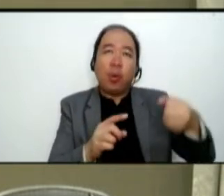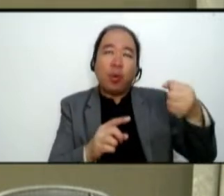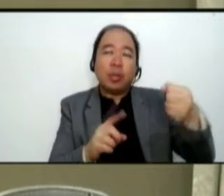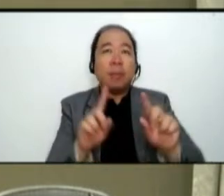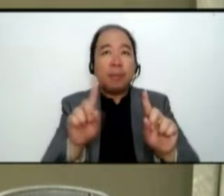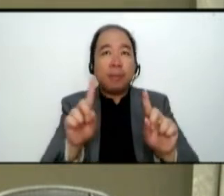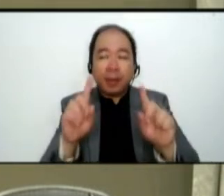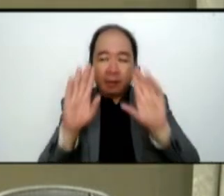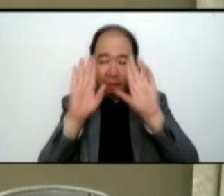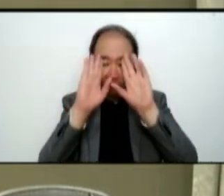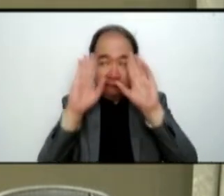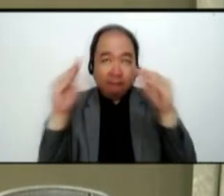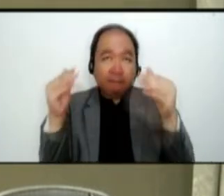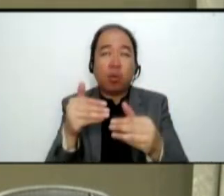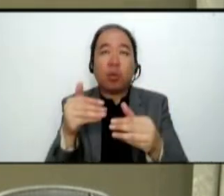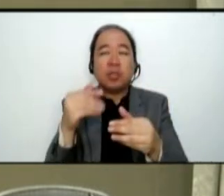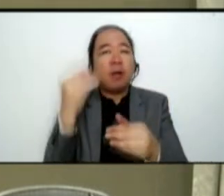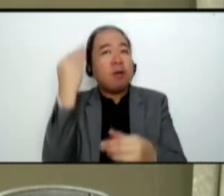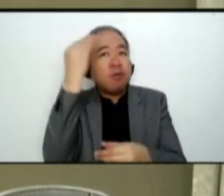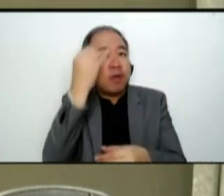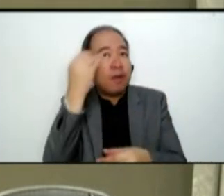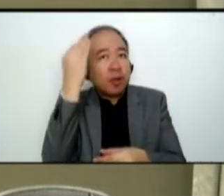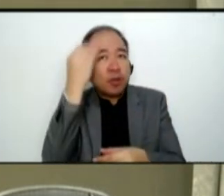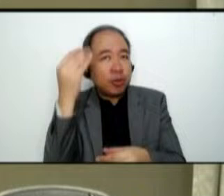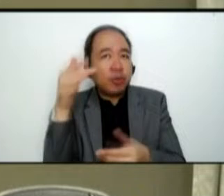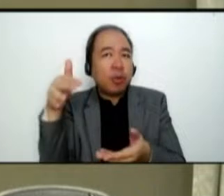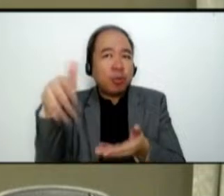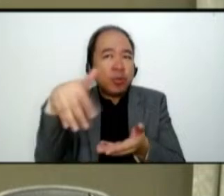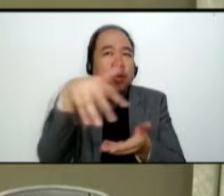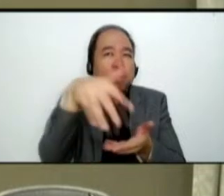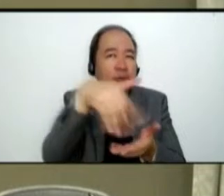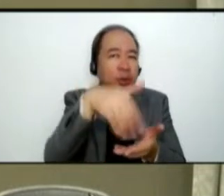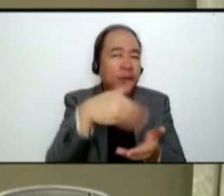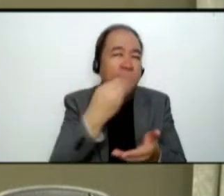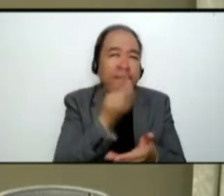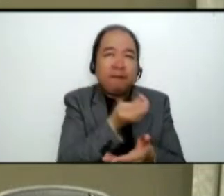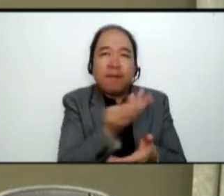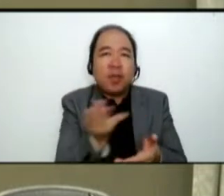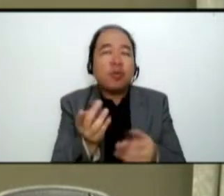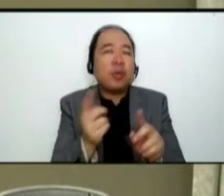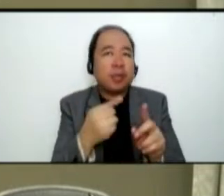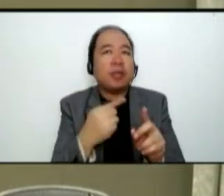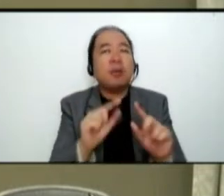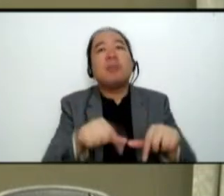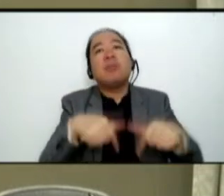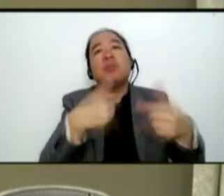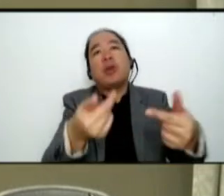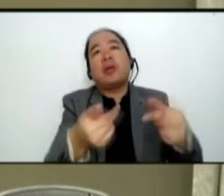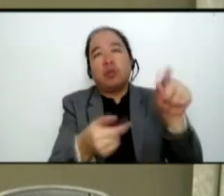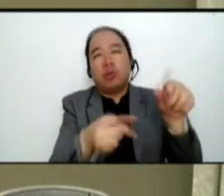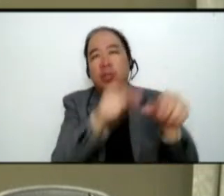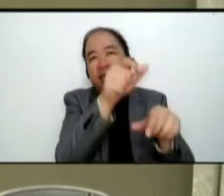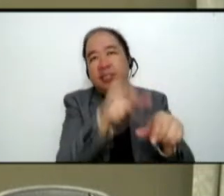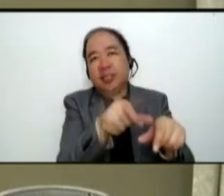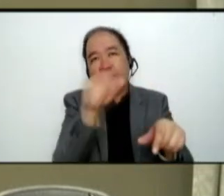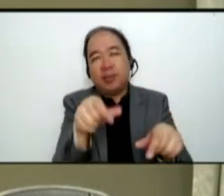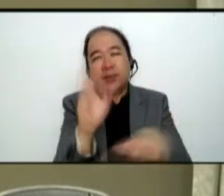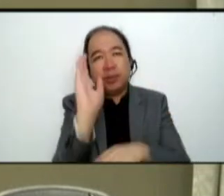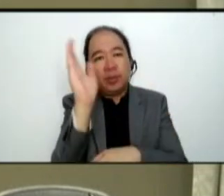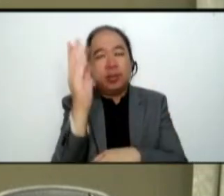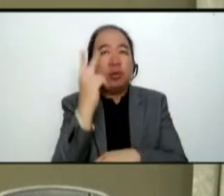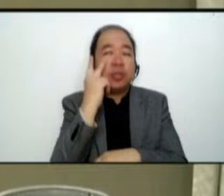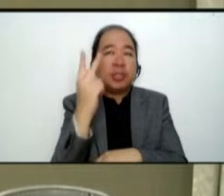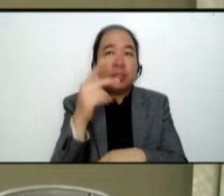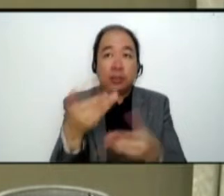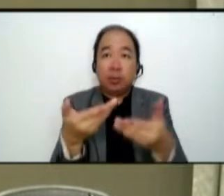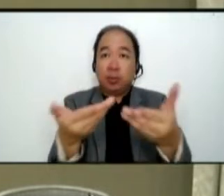will collect a few and then bring them back to our speakers. So with that, I'm open up the floor, and I see the distinguished delegate from